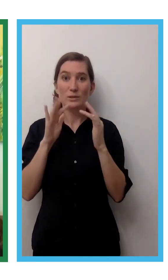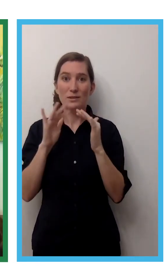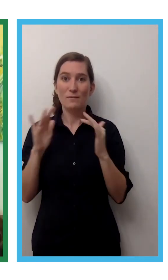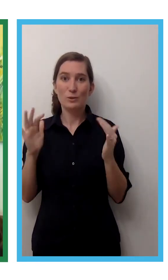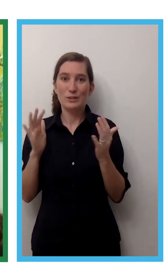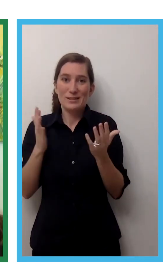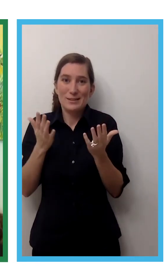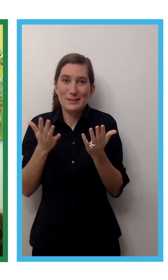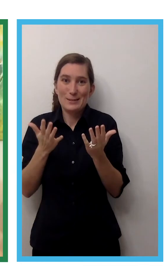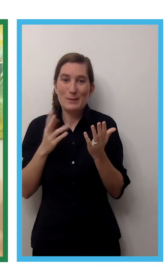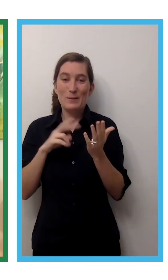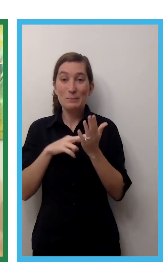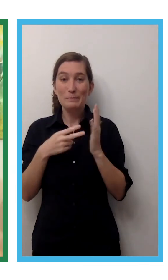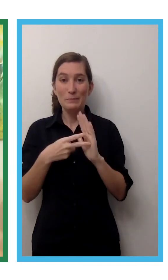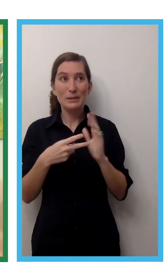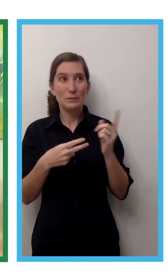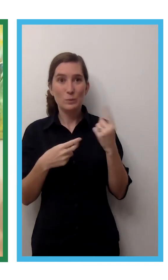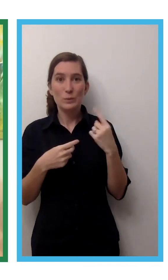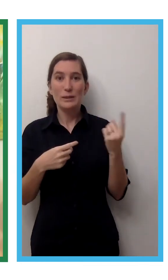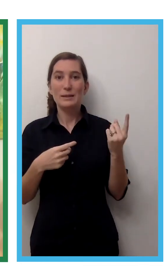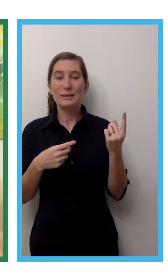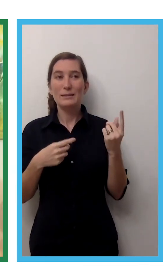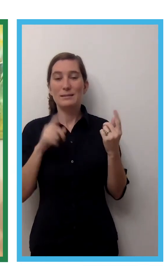and where.